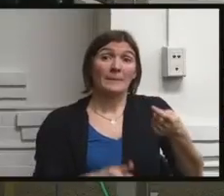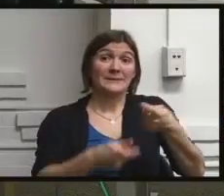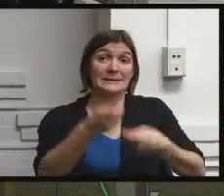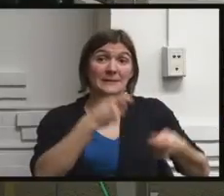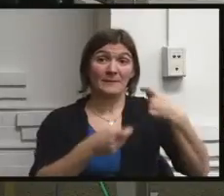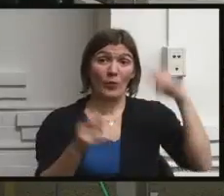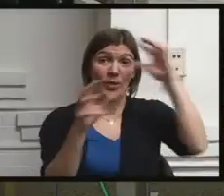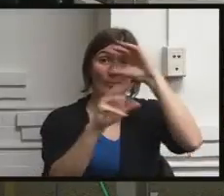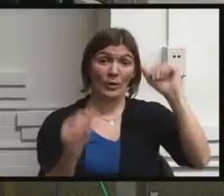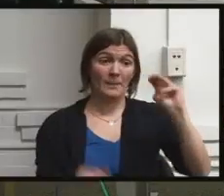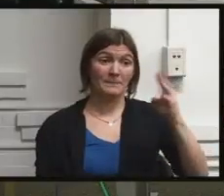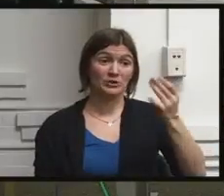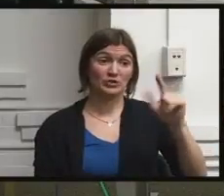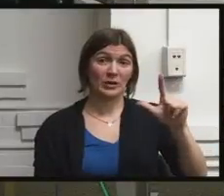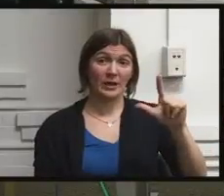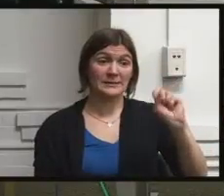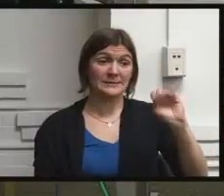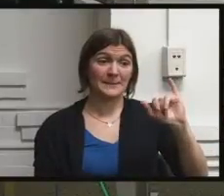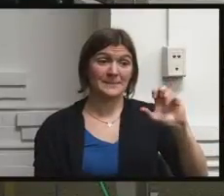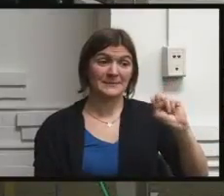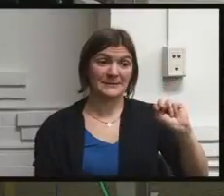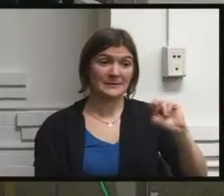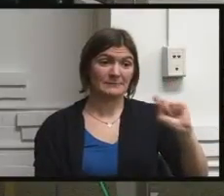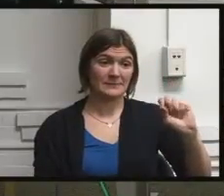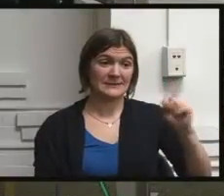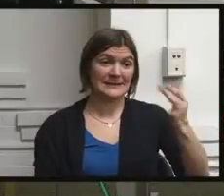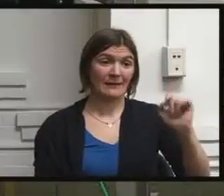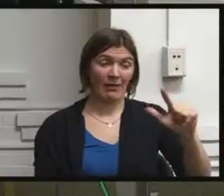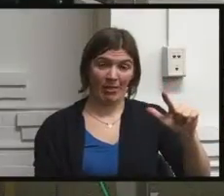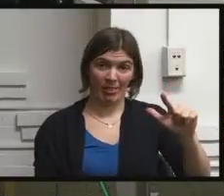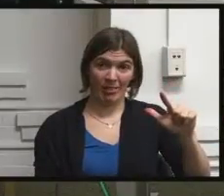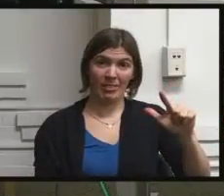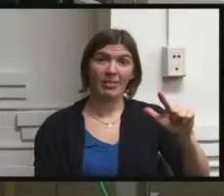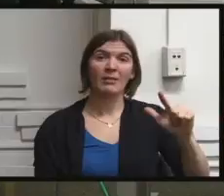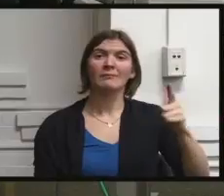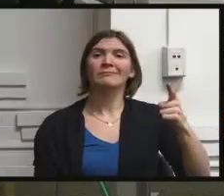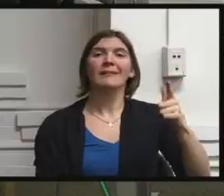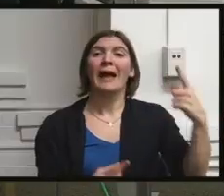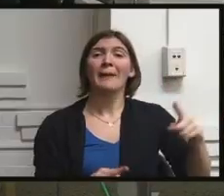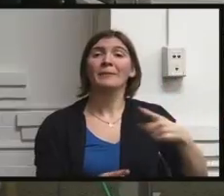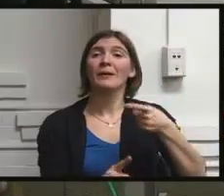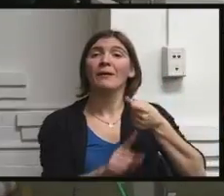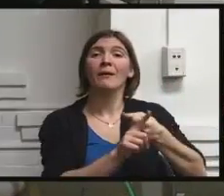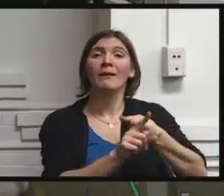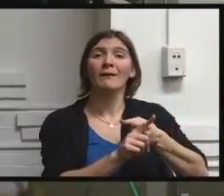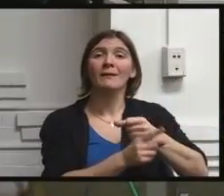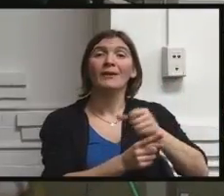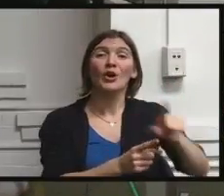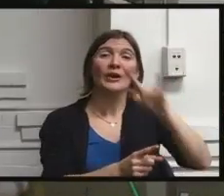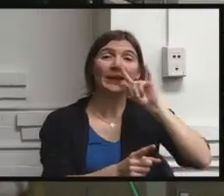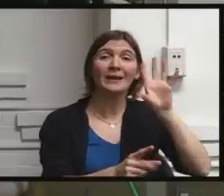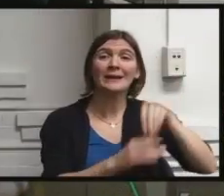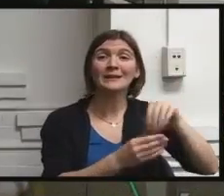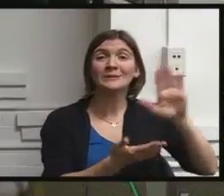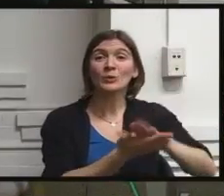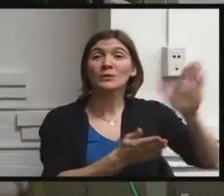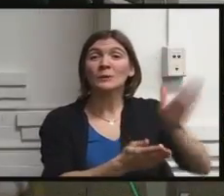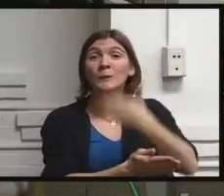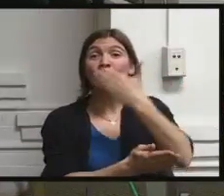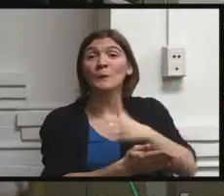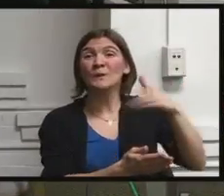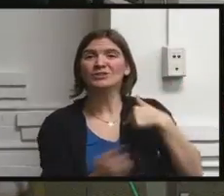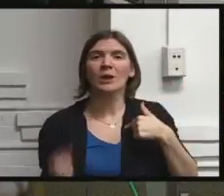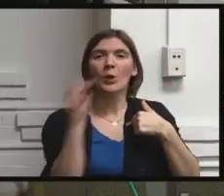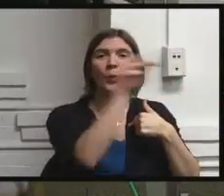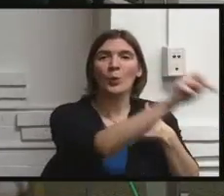our president, Michelle Simpson Siegel, who had a school concert that one of her children was participating in. So